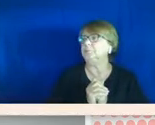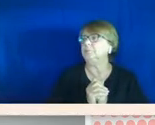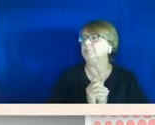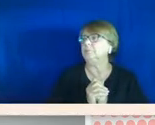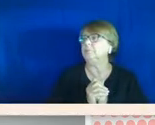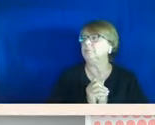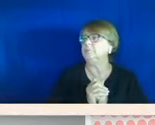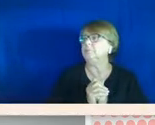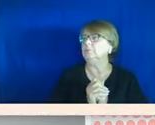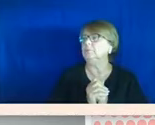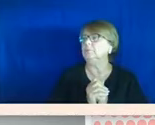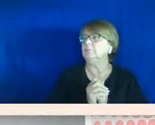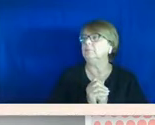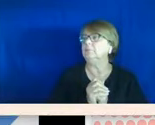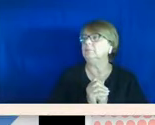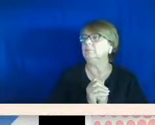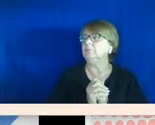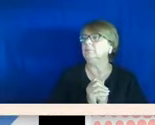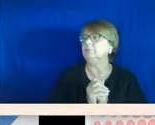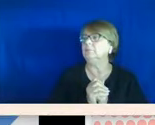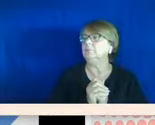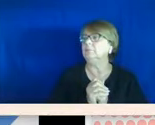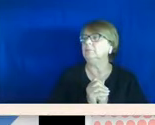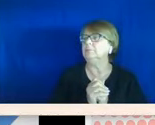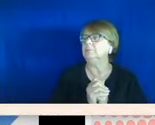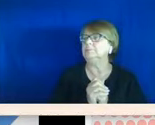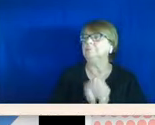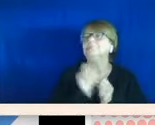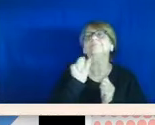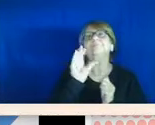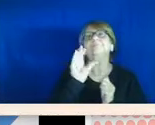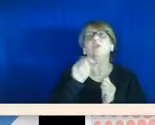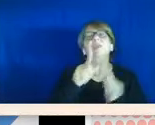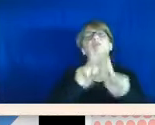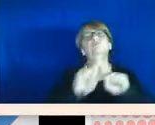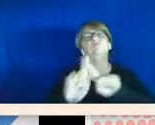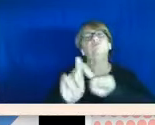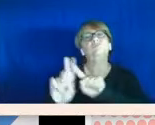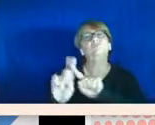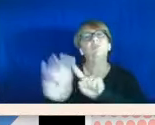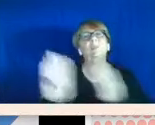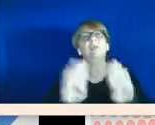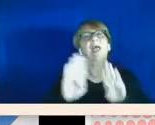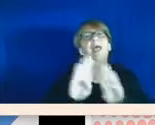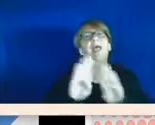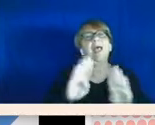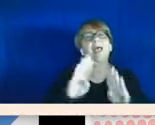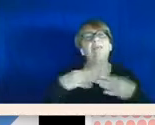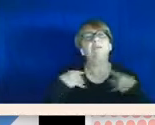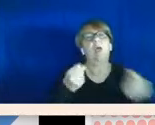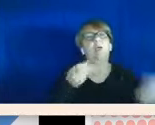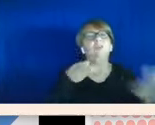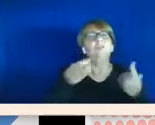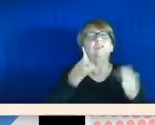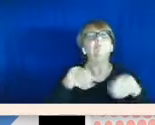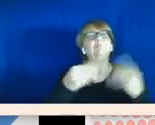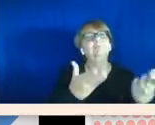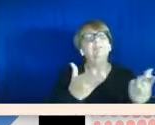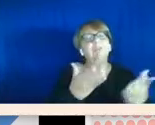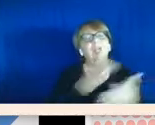Come on. Okay, there we go. So this is kind of the array of behavioral health services that are available. And this is not just